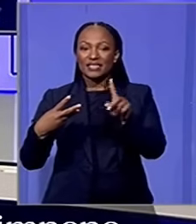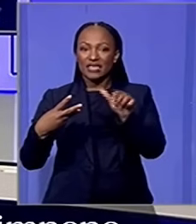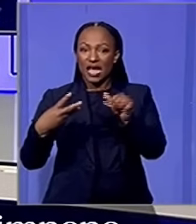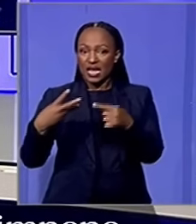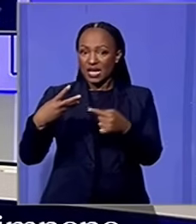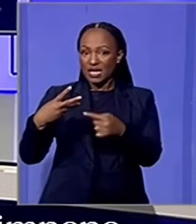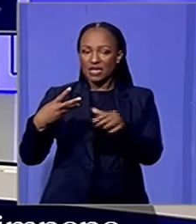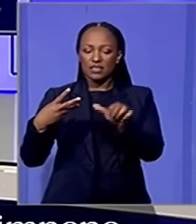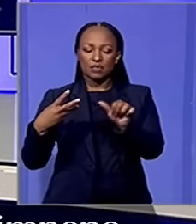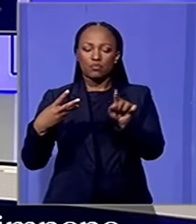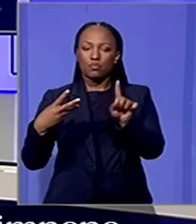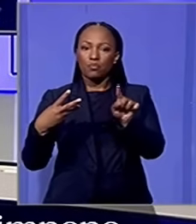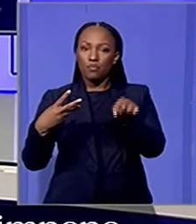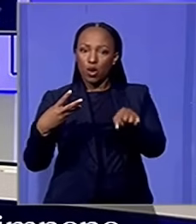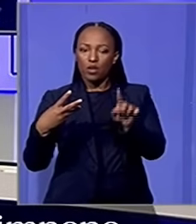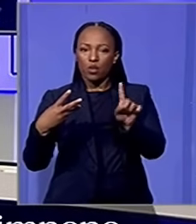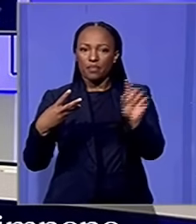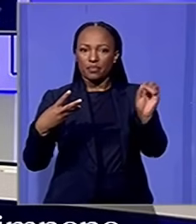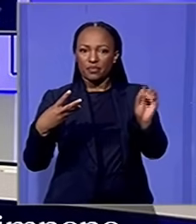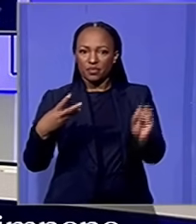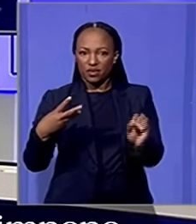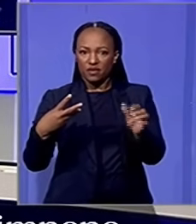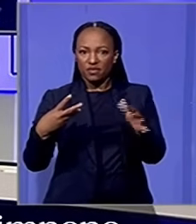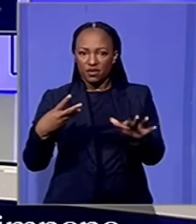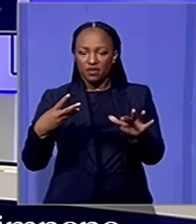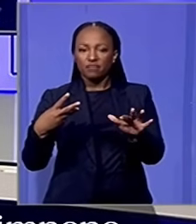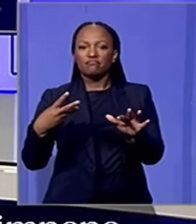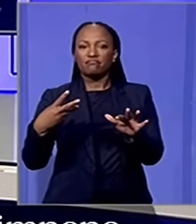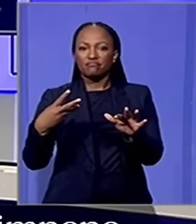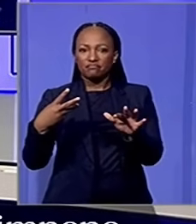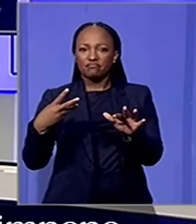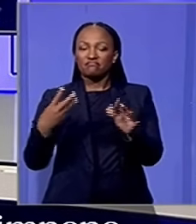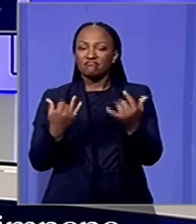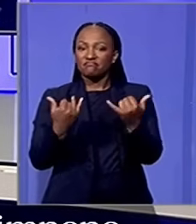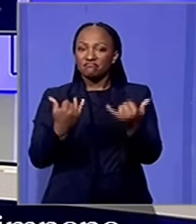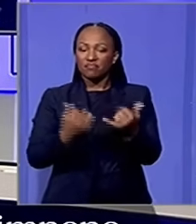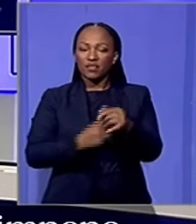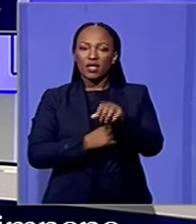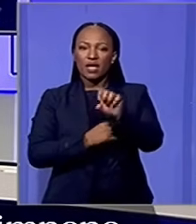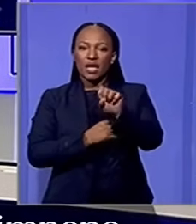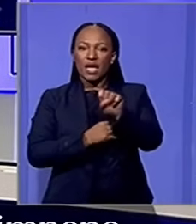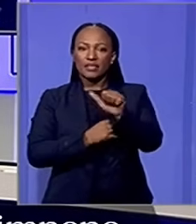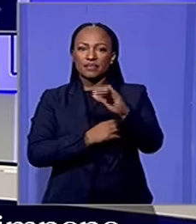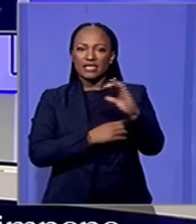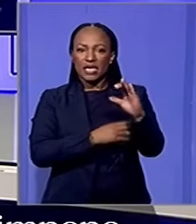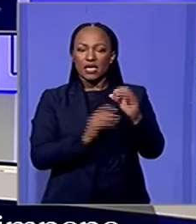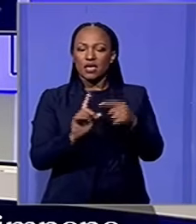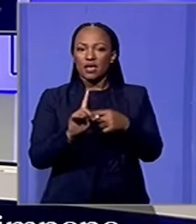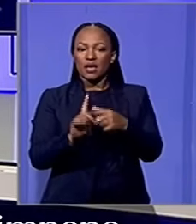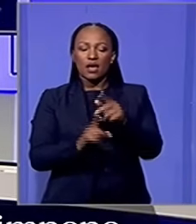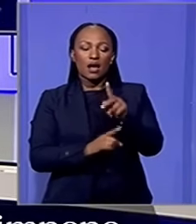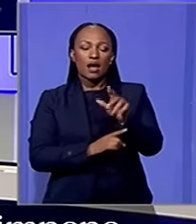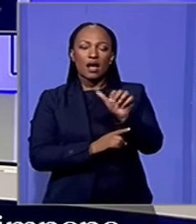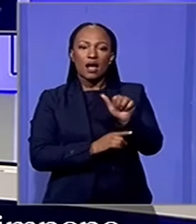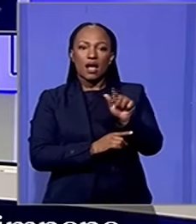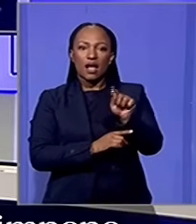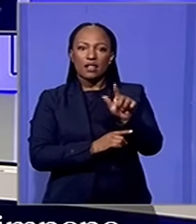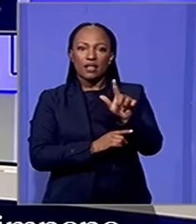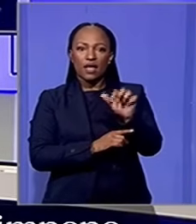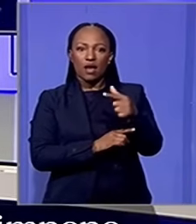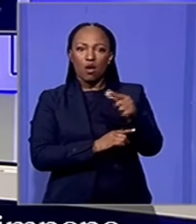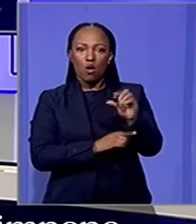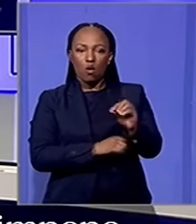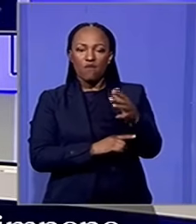yona e maemong a boraro ka provinceng yeo ka diperesente tše 6 fegelwana teme ga ditaba wa SABC Katlego Nyoni o di eme ka bogausi go